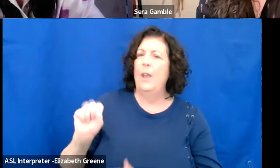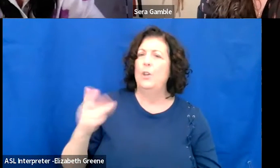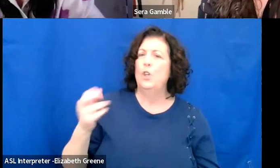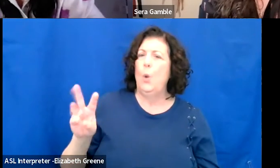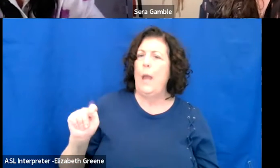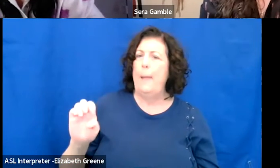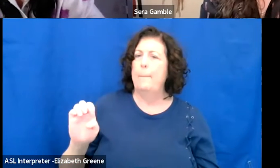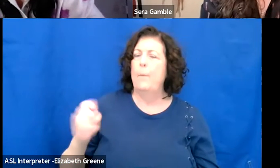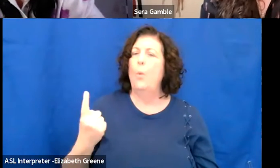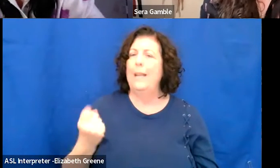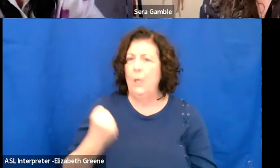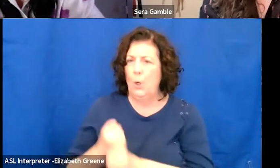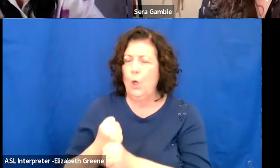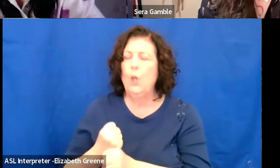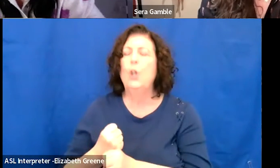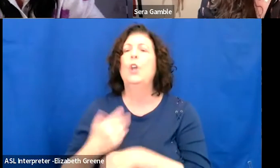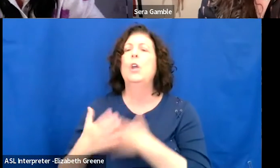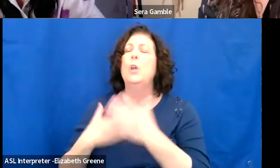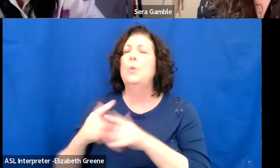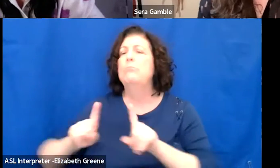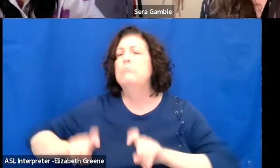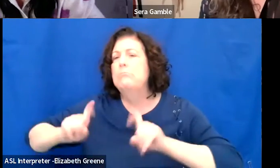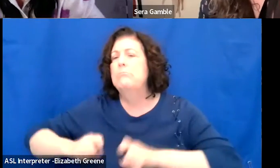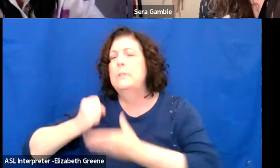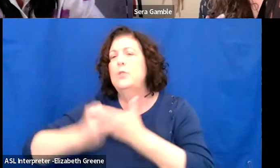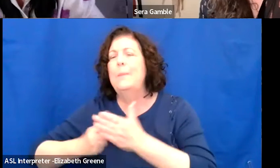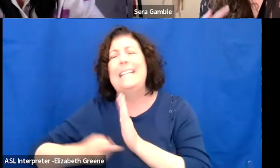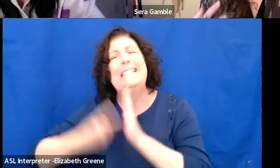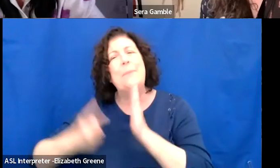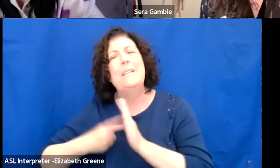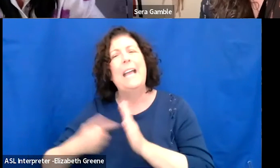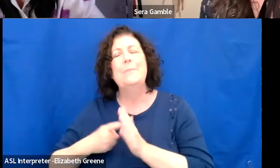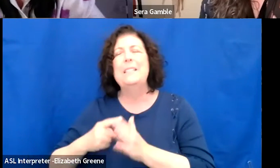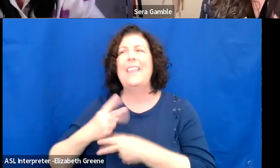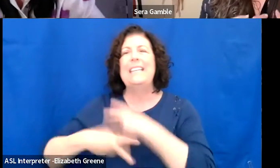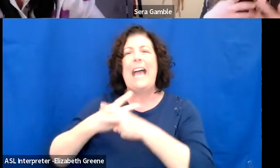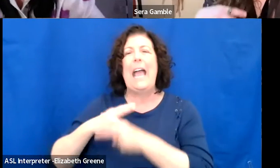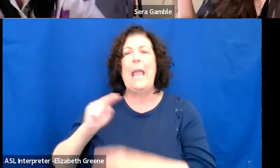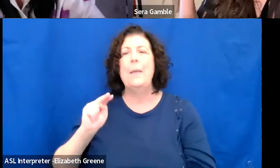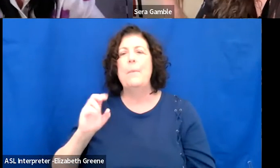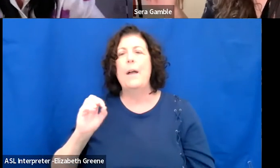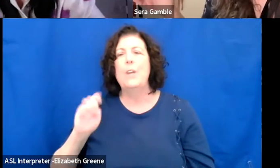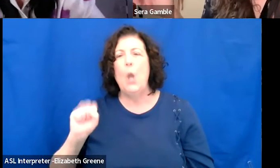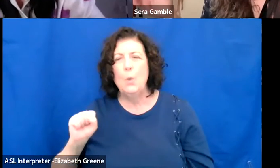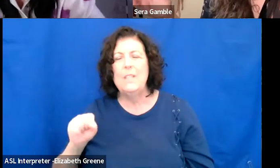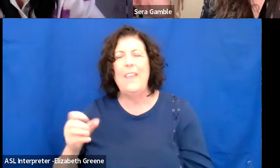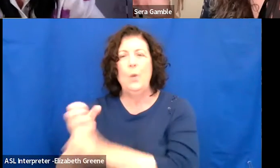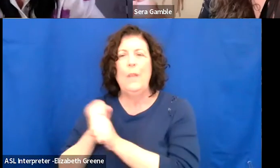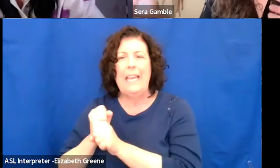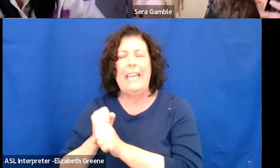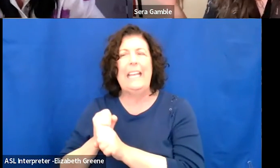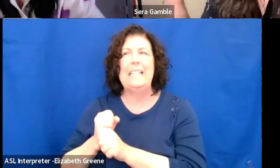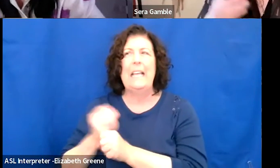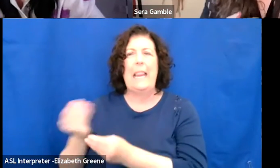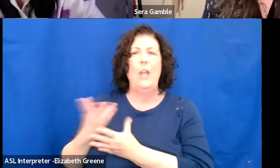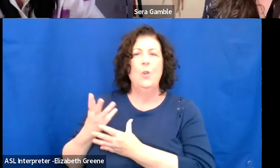And sometimes the nature of the notes you're getting kind of let you know that the direction they'd prefer is